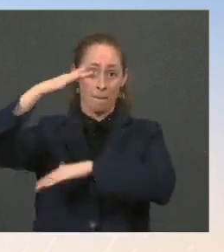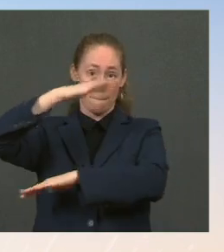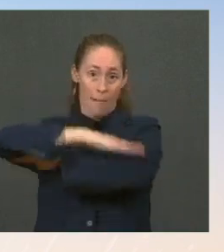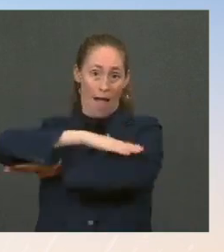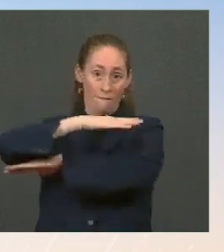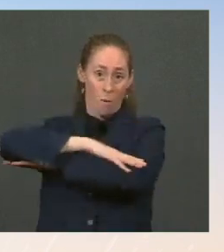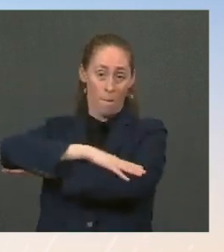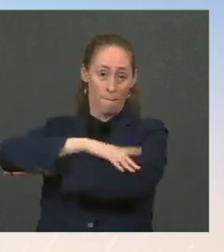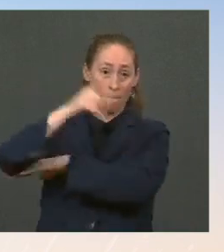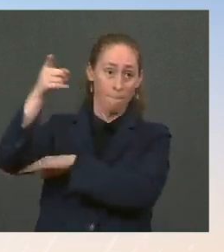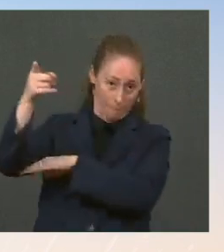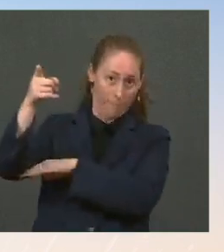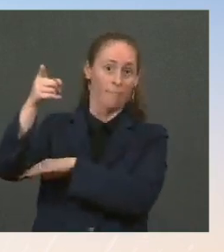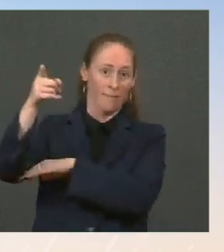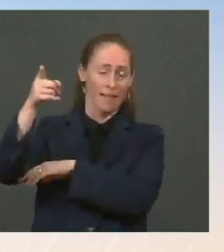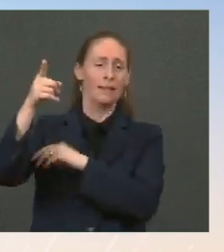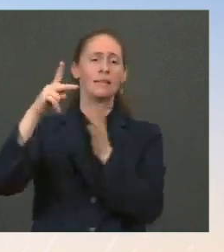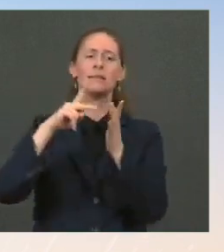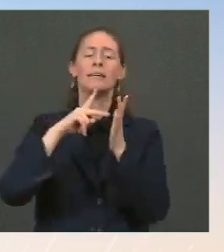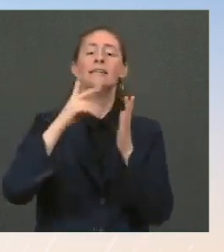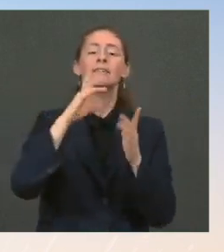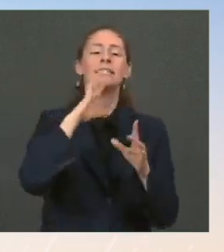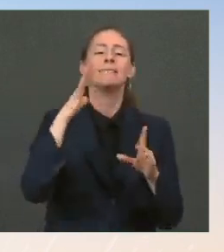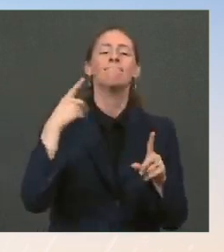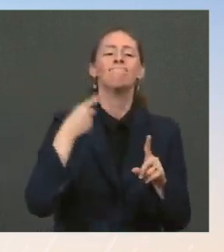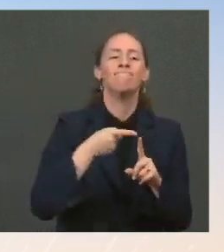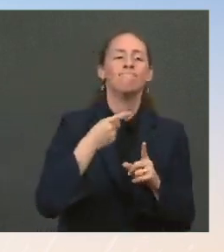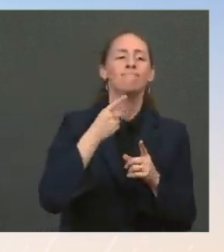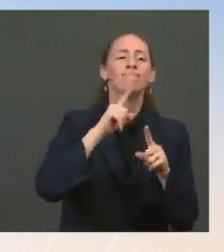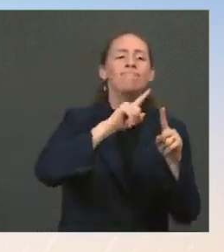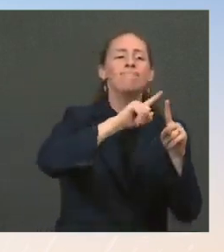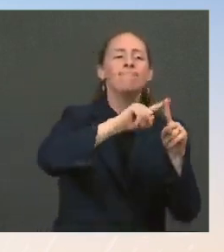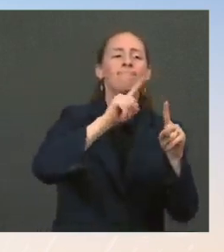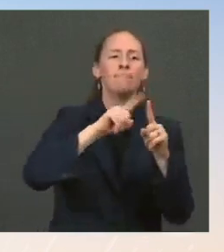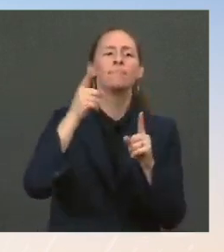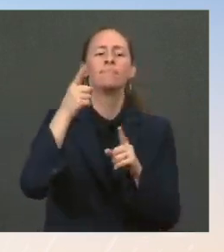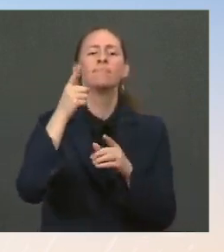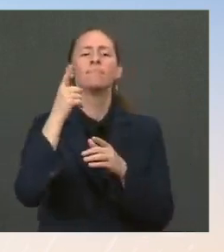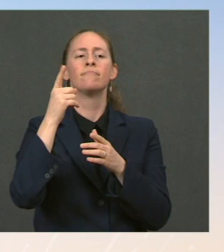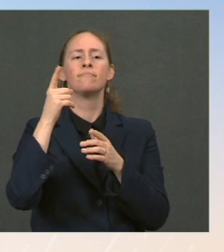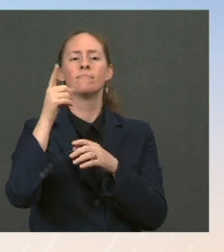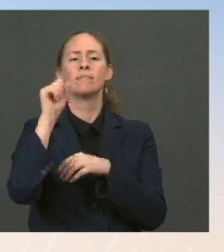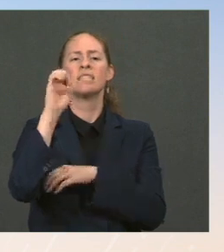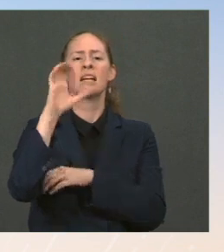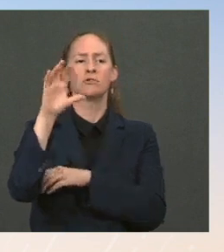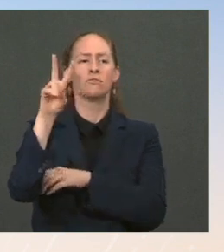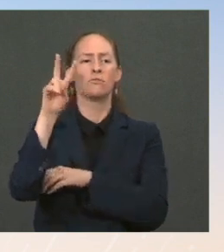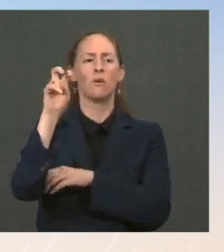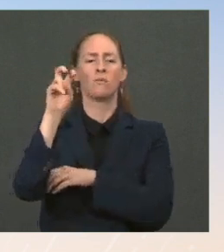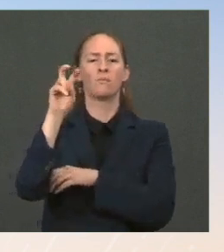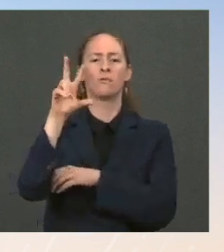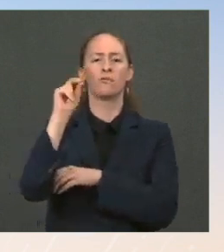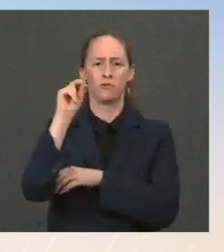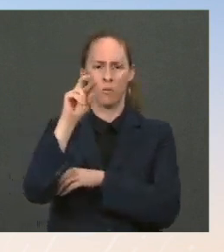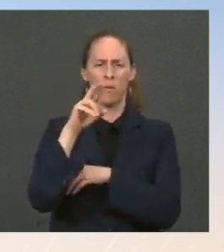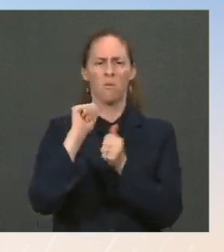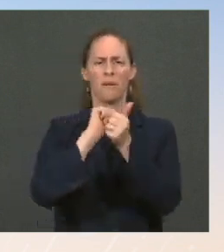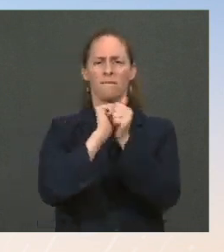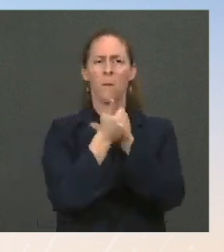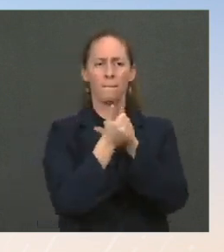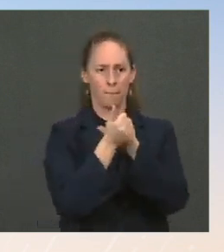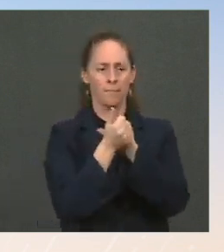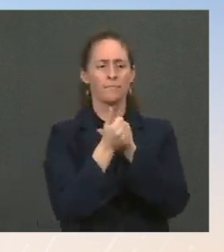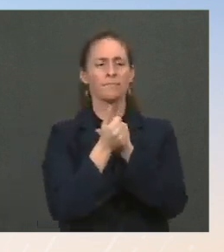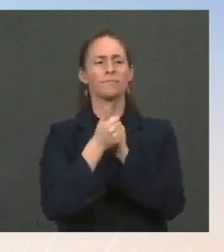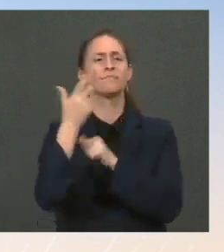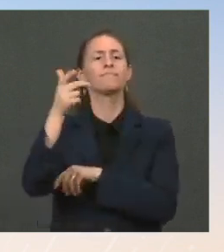that goal. This includes Section 230 reforms. It also includes privacy and antitrust reforms, as well as more transparency that